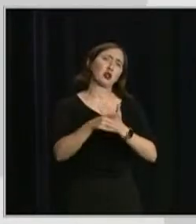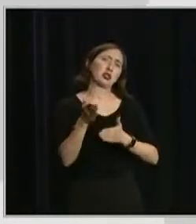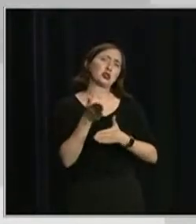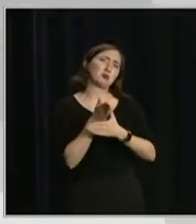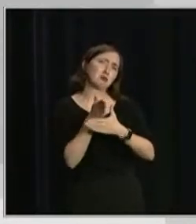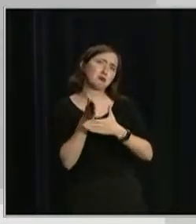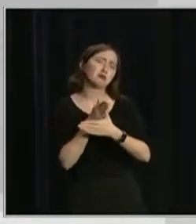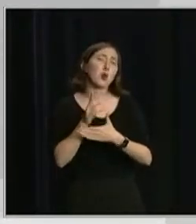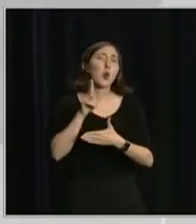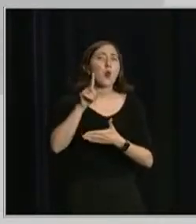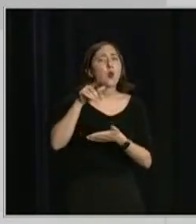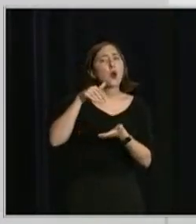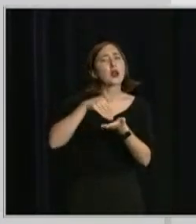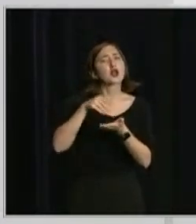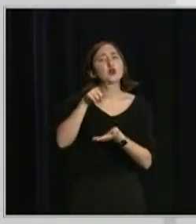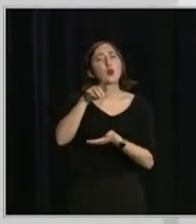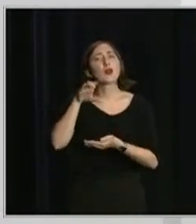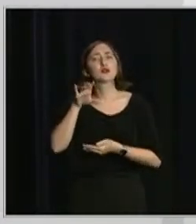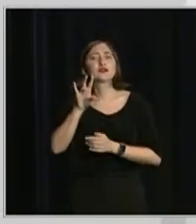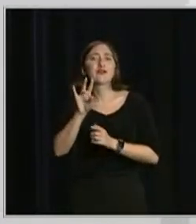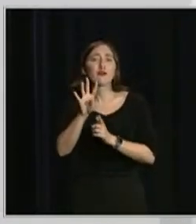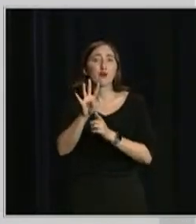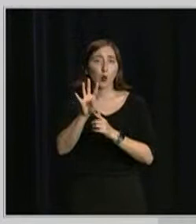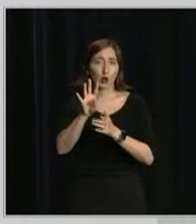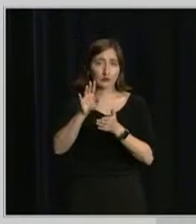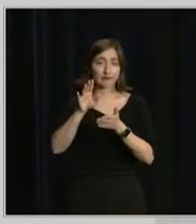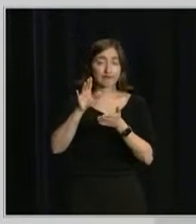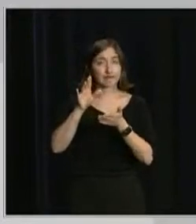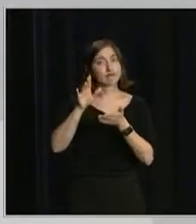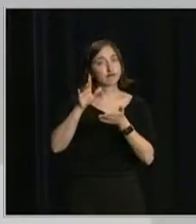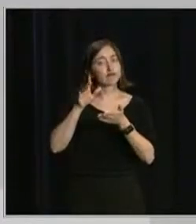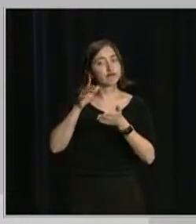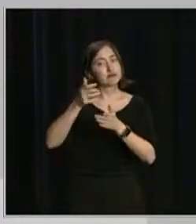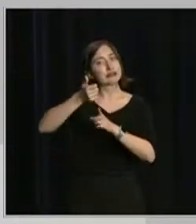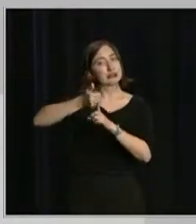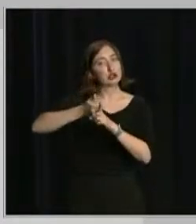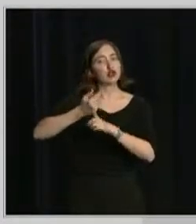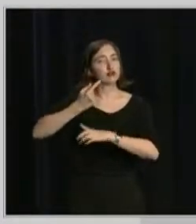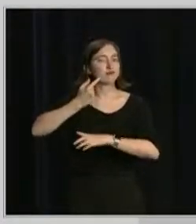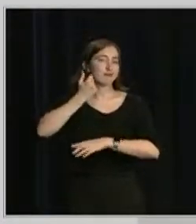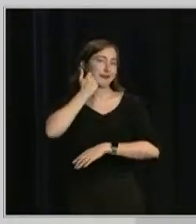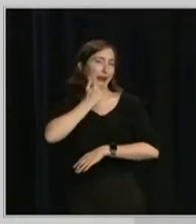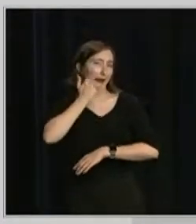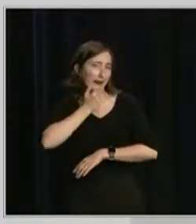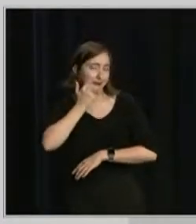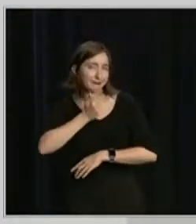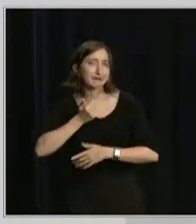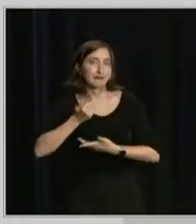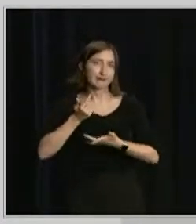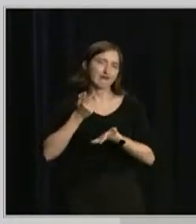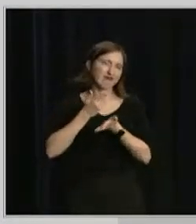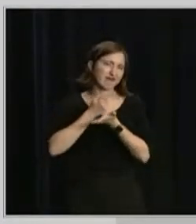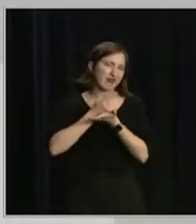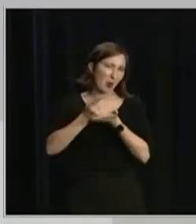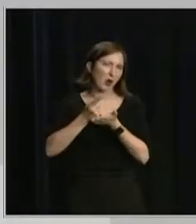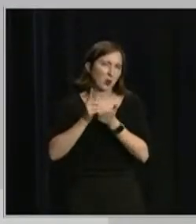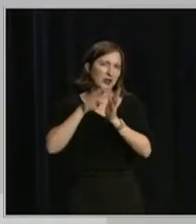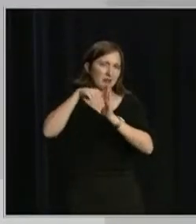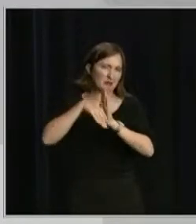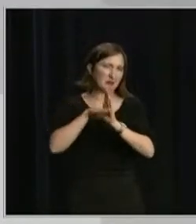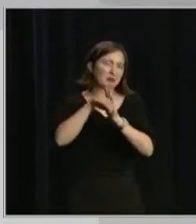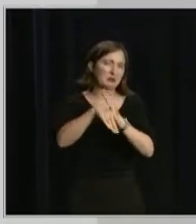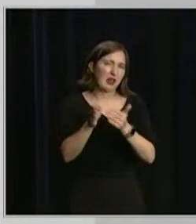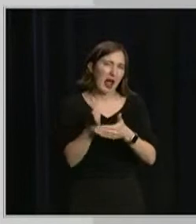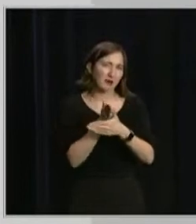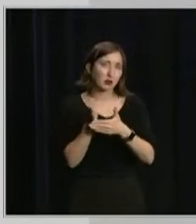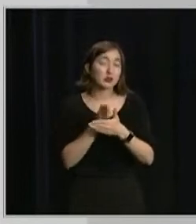now 1,174 cases per day, 7-day average. We are unfortunately reporting 5